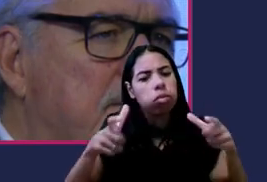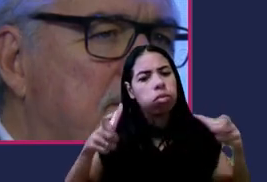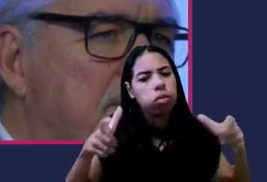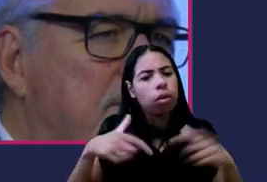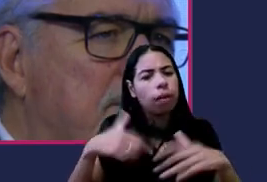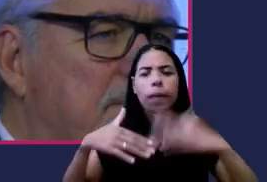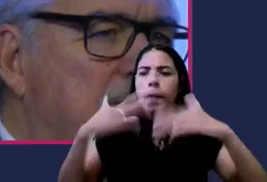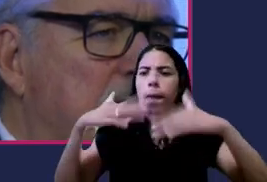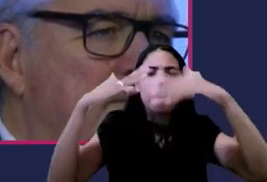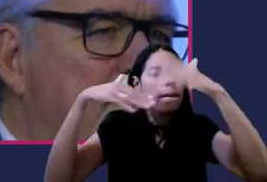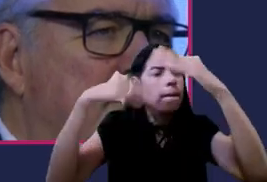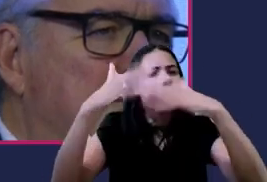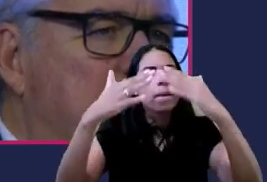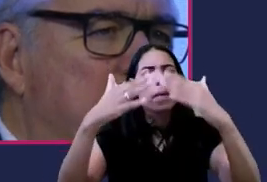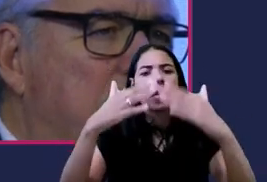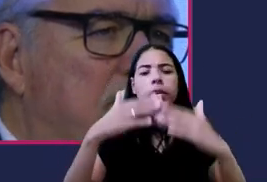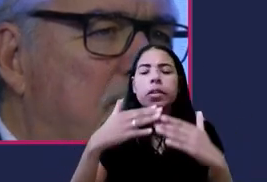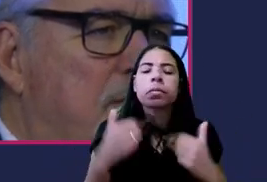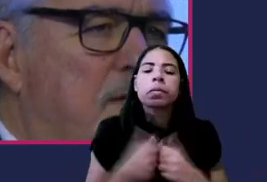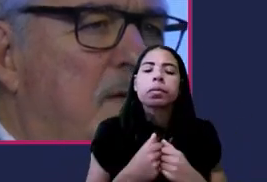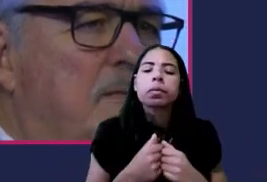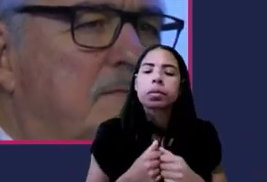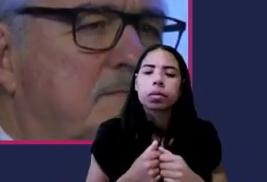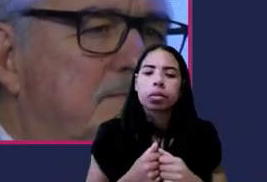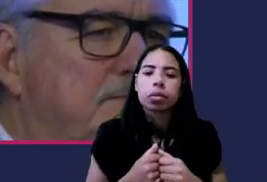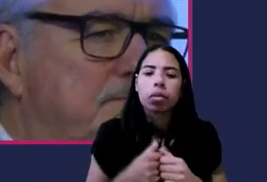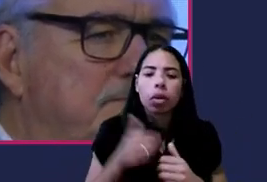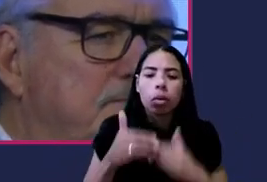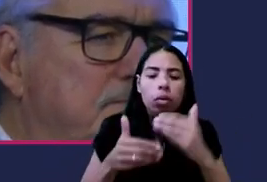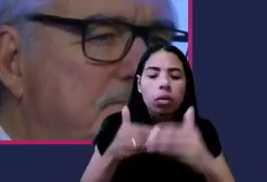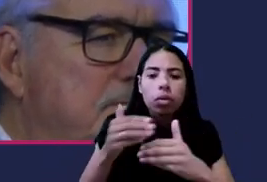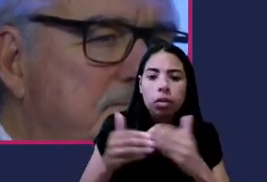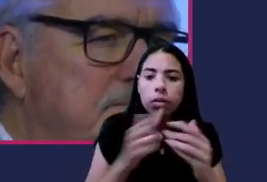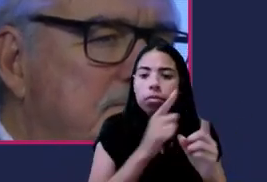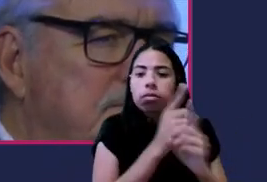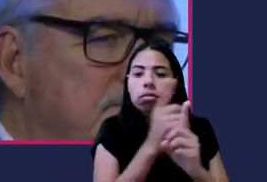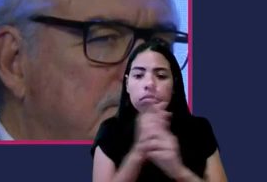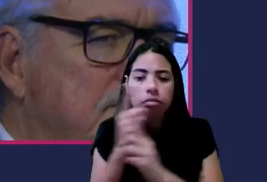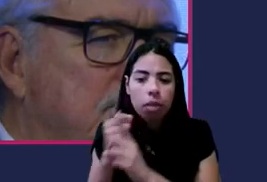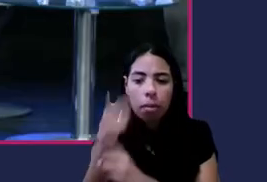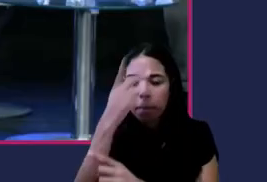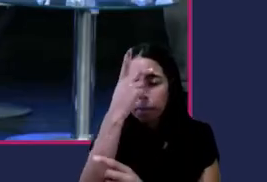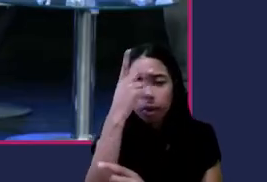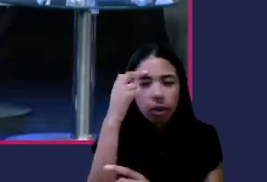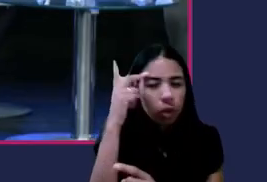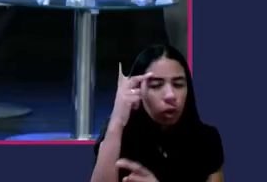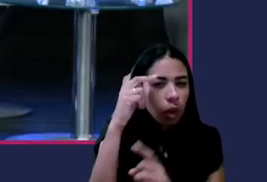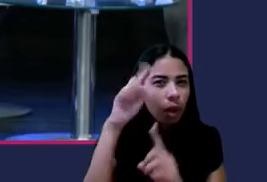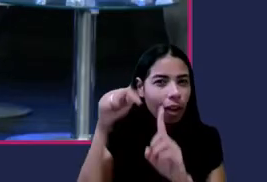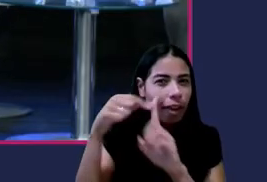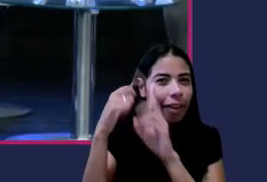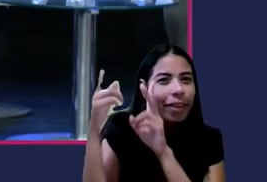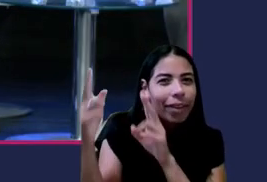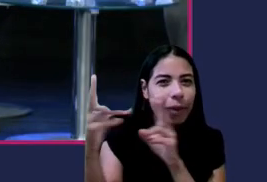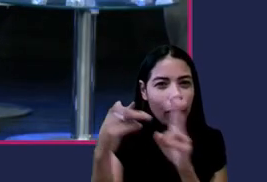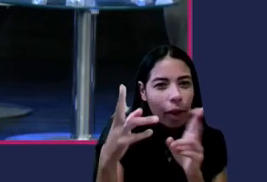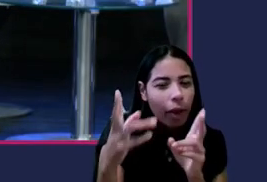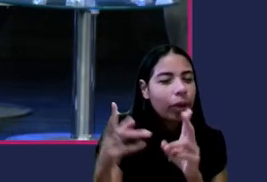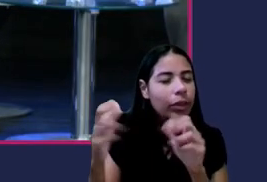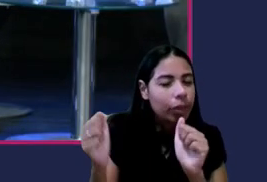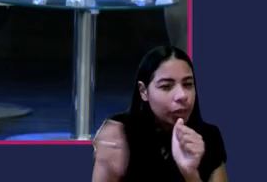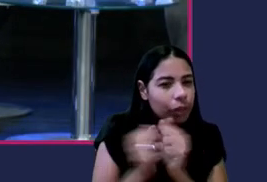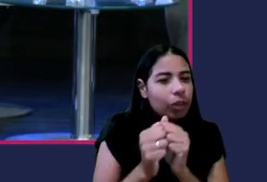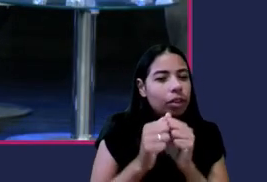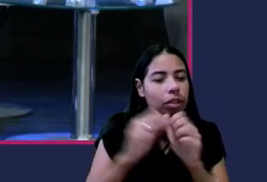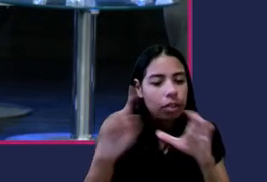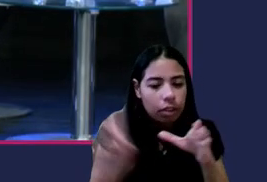many years, and it's been growing and evolving increasingly more. We find increasingly more